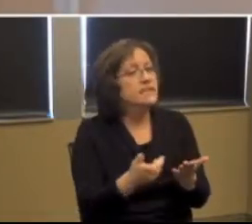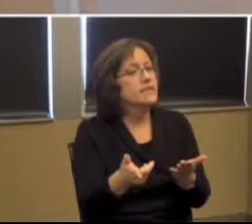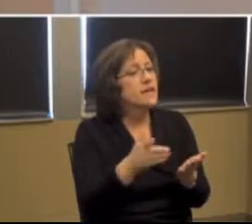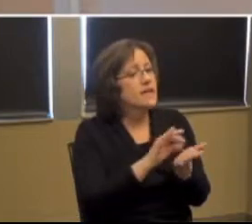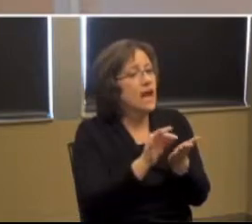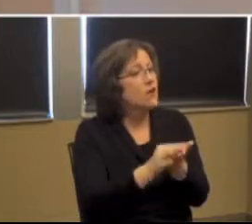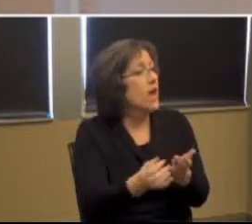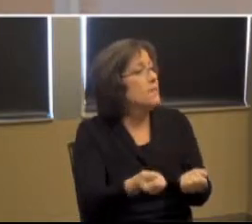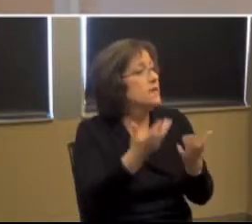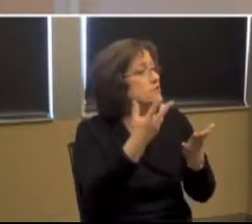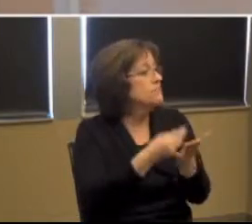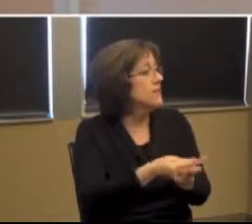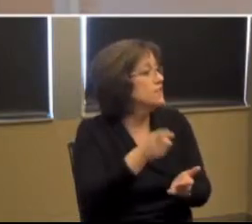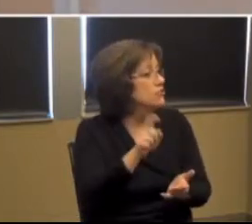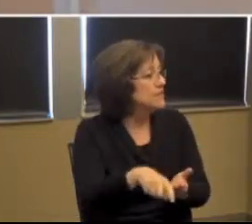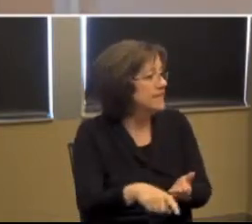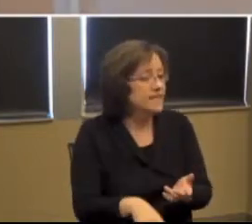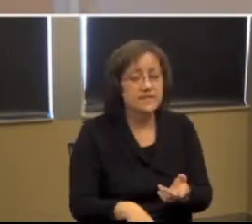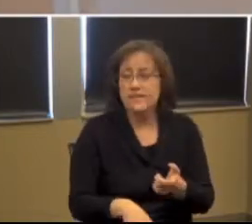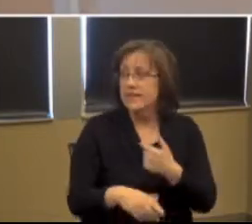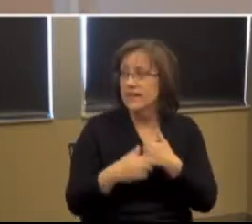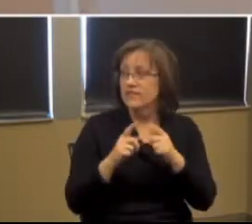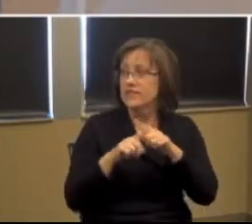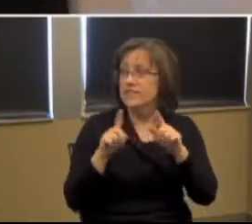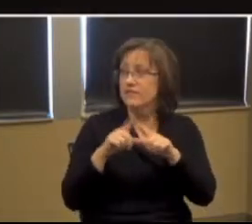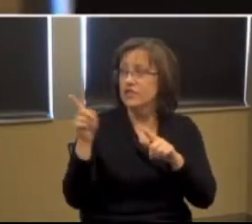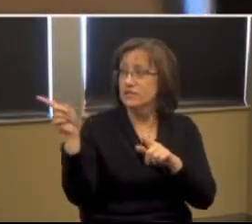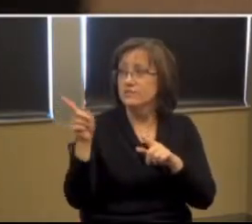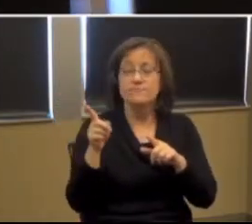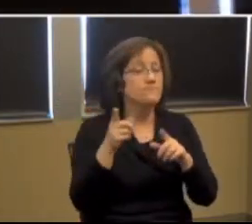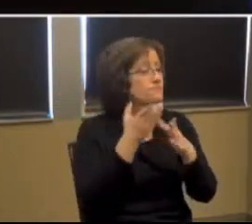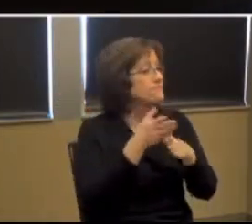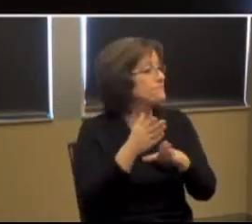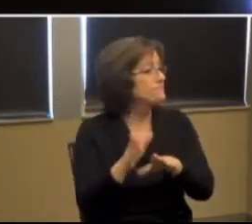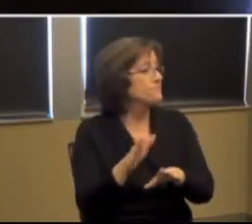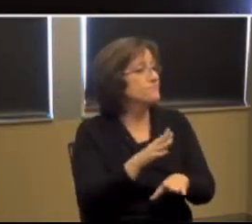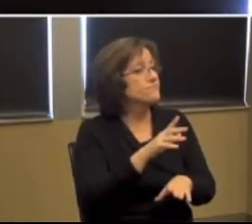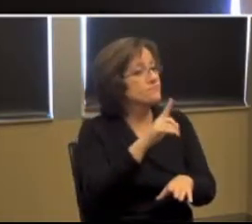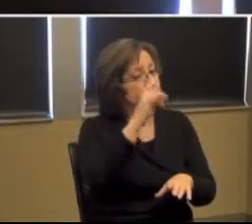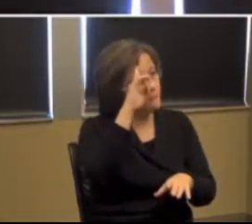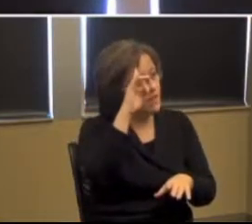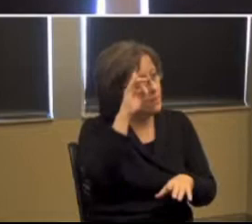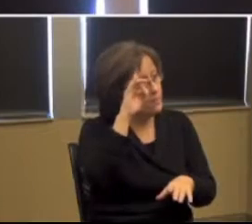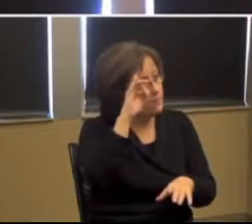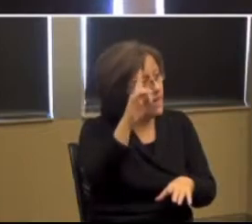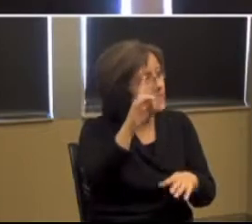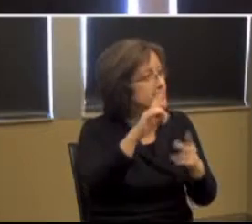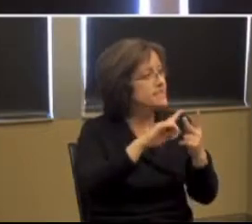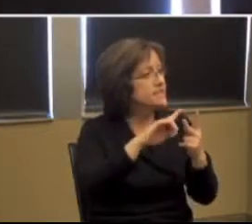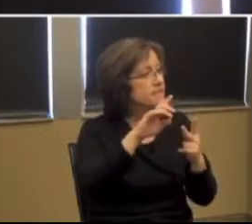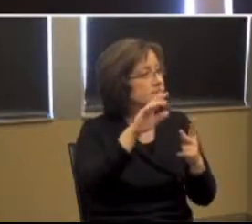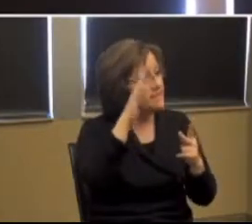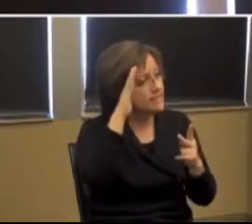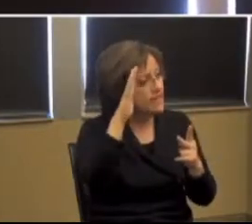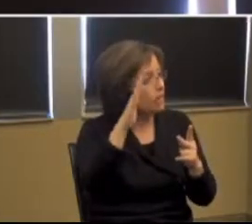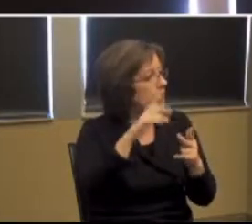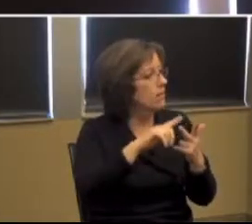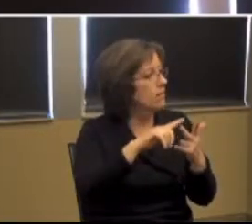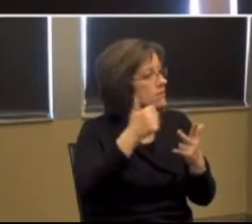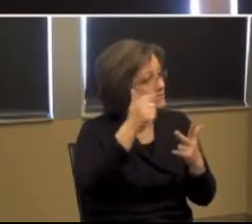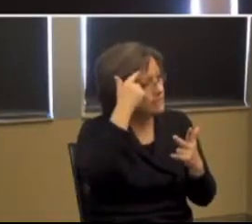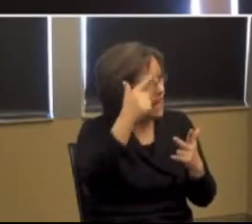that. And I have different examples here where they can sort. You can put pennies, nickels, dimes. They can match